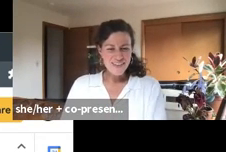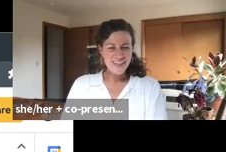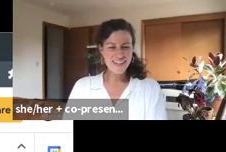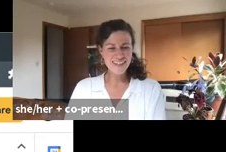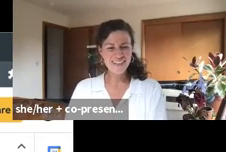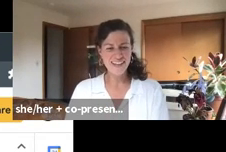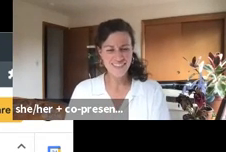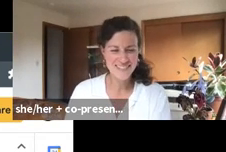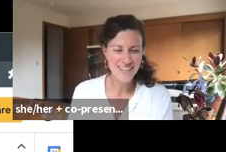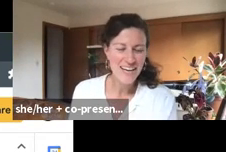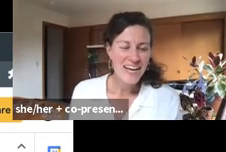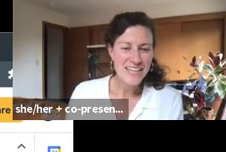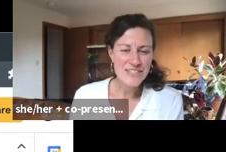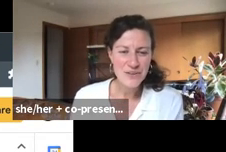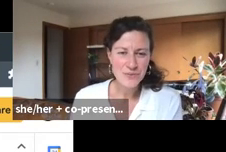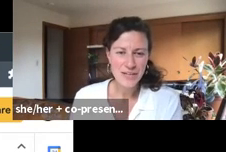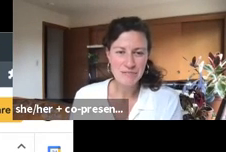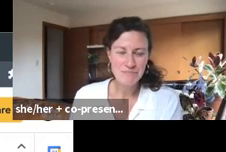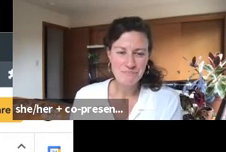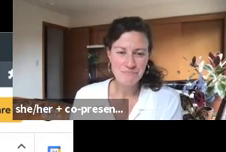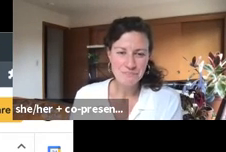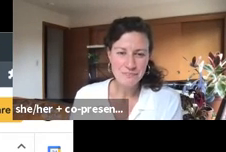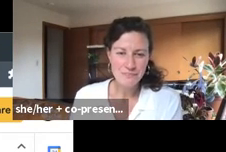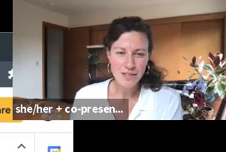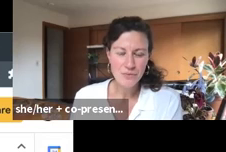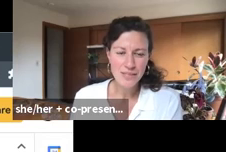so yeah, thanks. Yeah, so